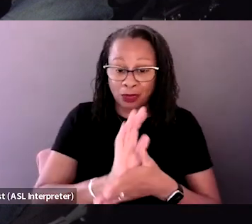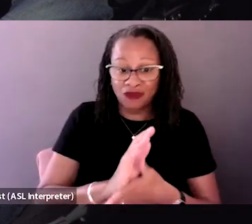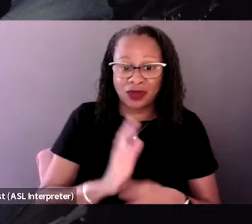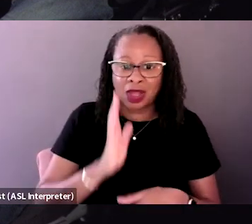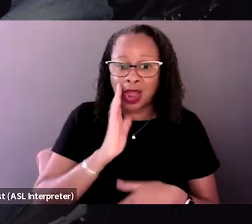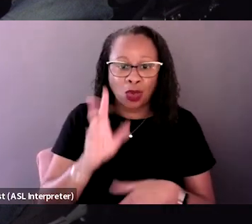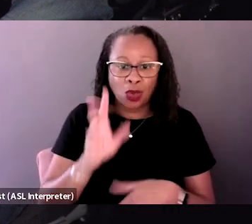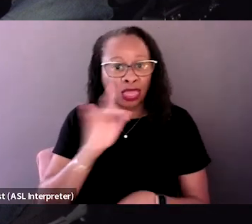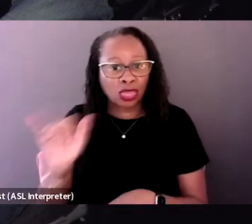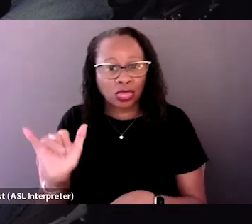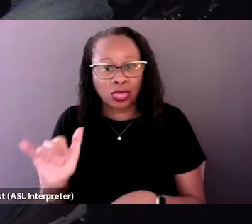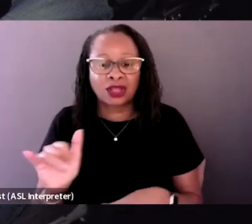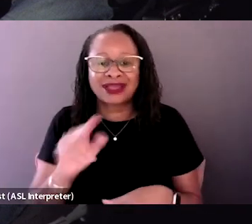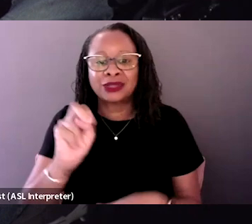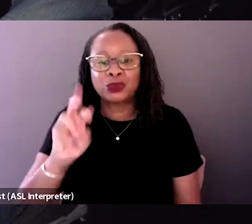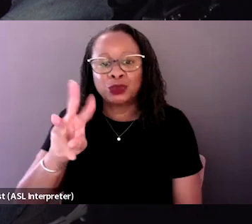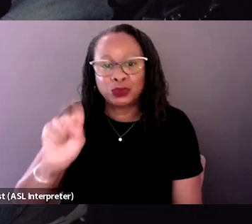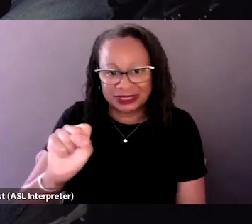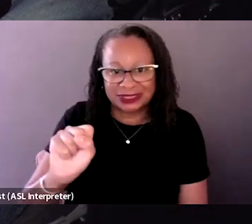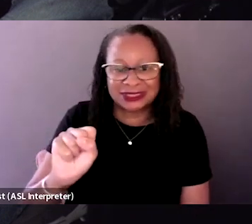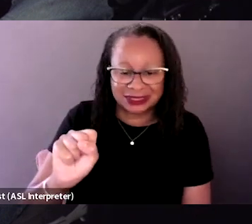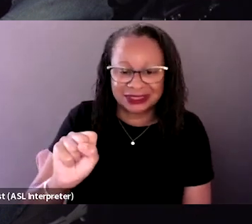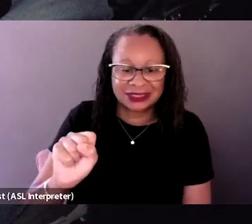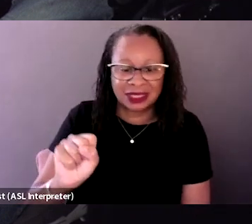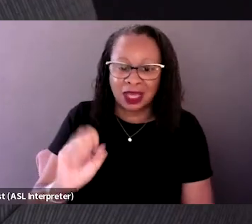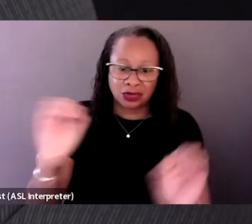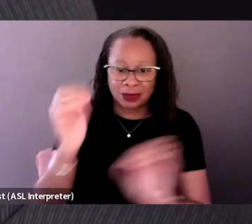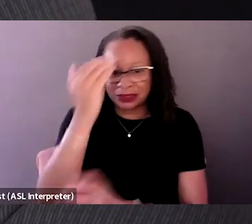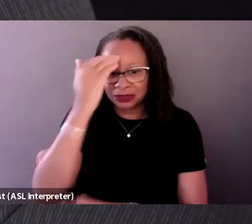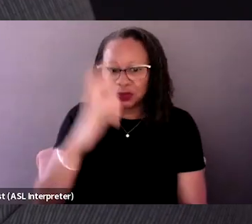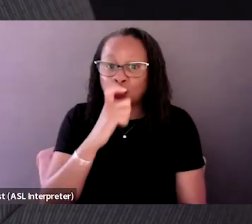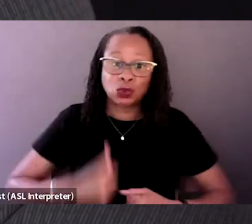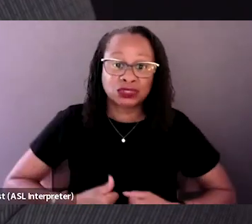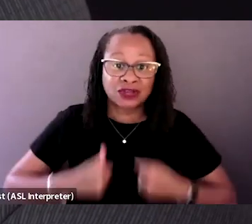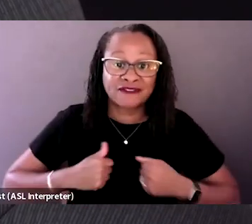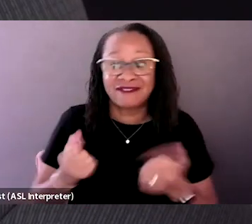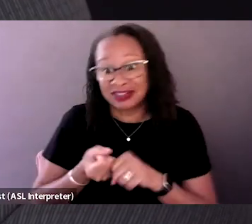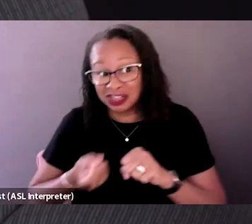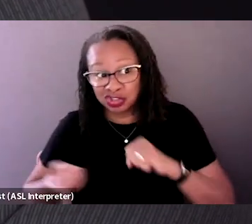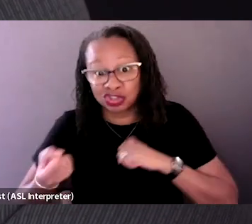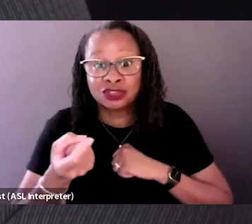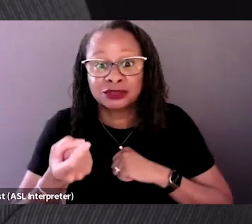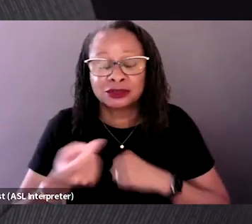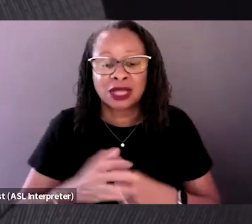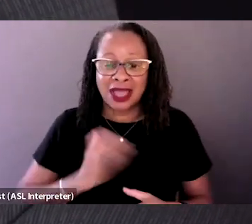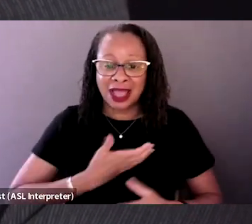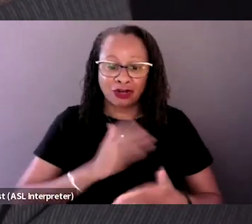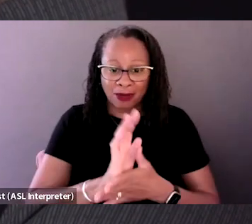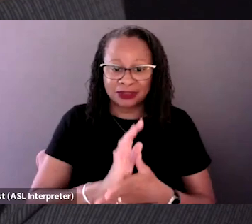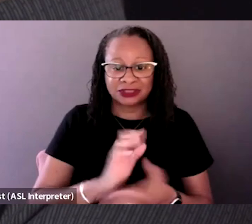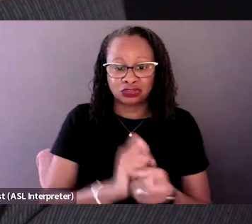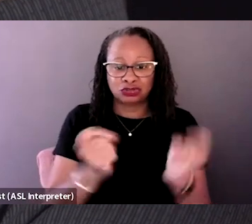our movie will looks like news, nobody know who survived next year,